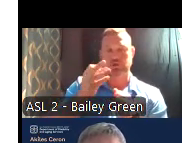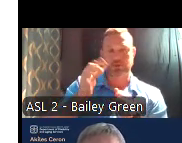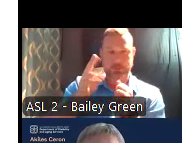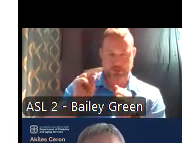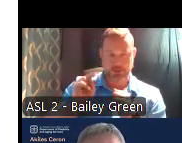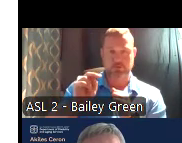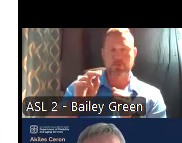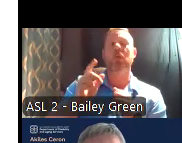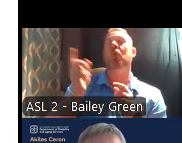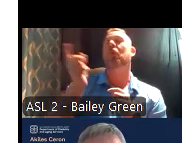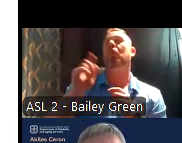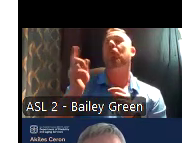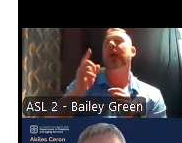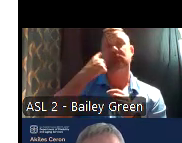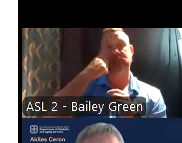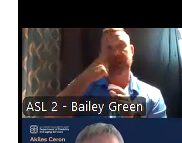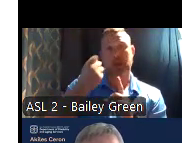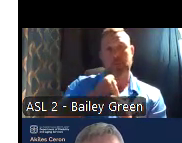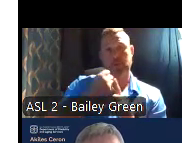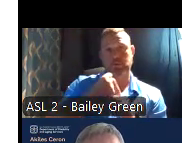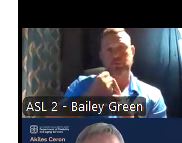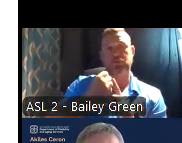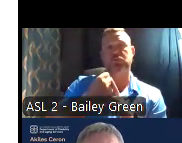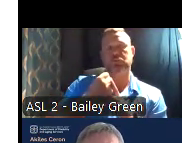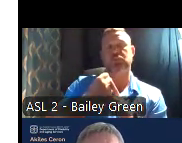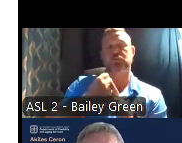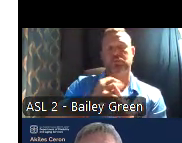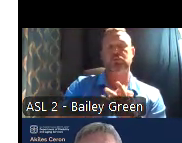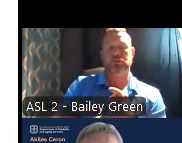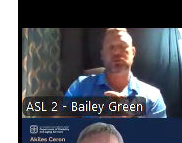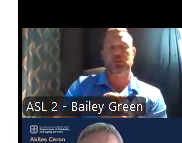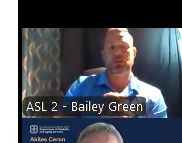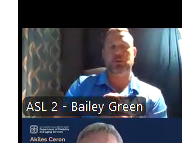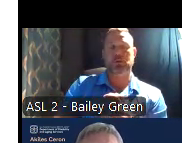where the suspected abuse is taking place. So